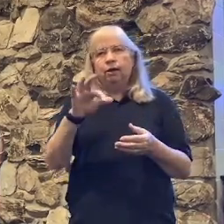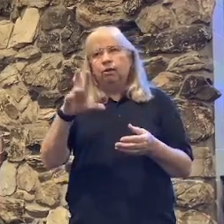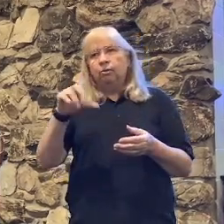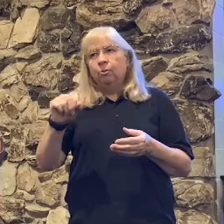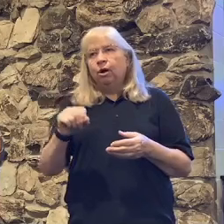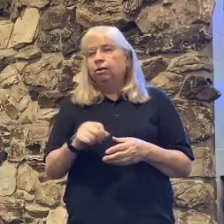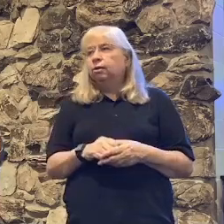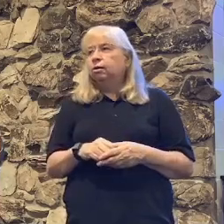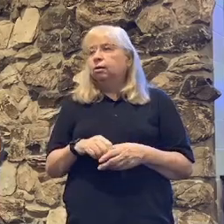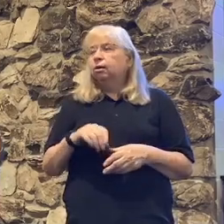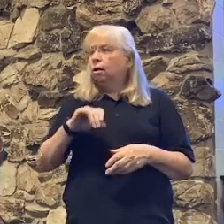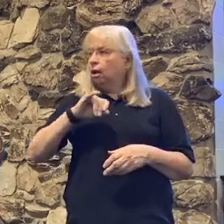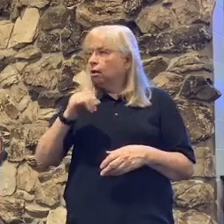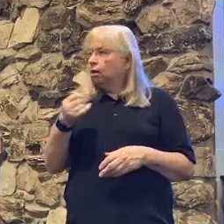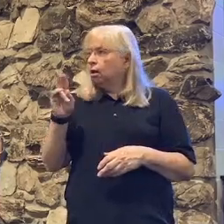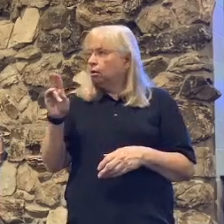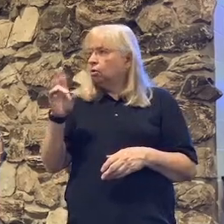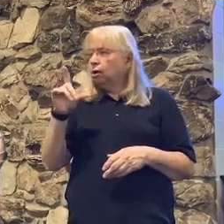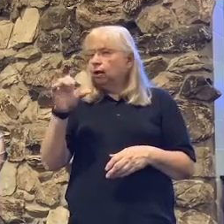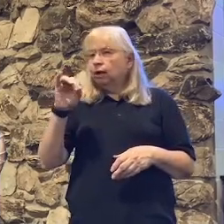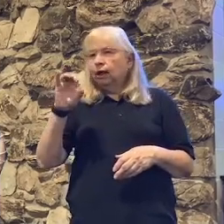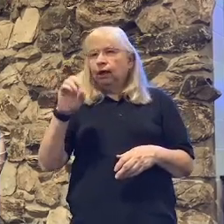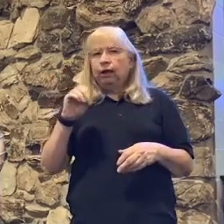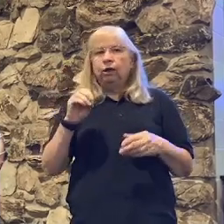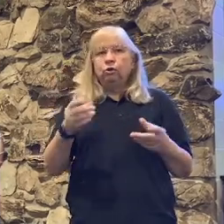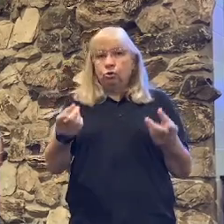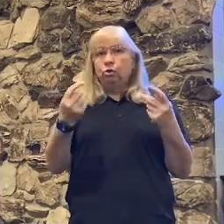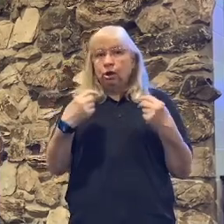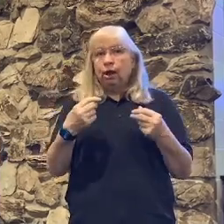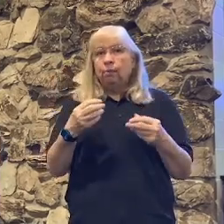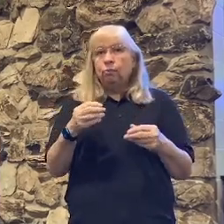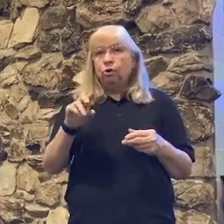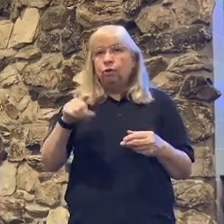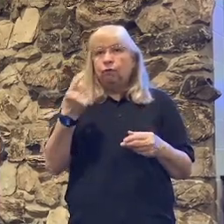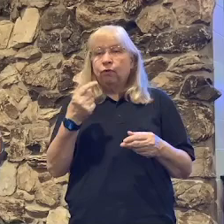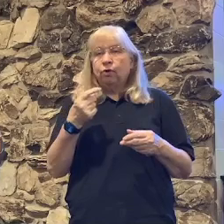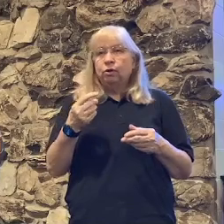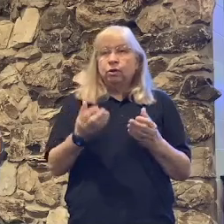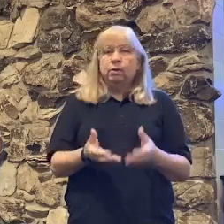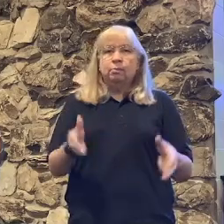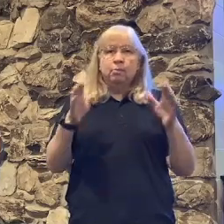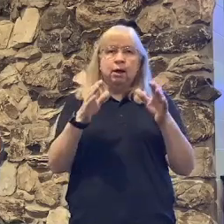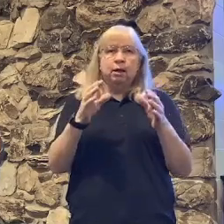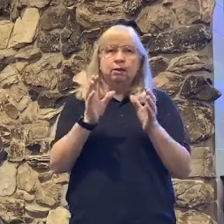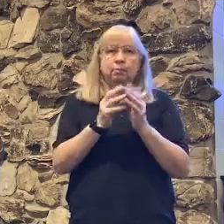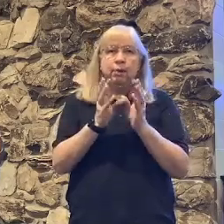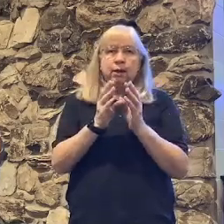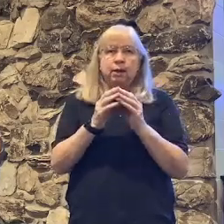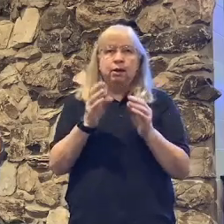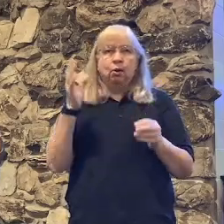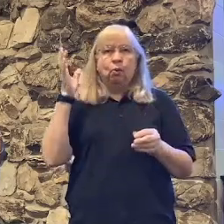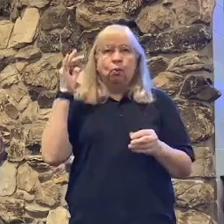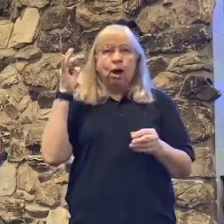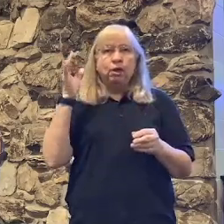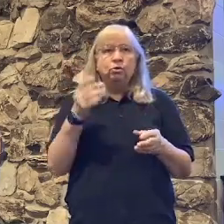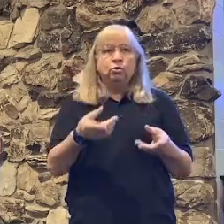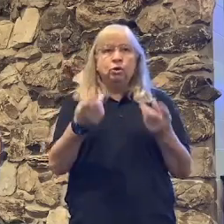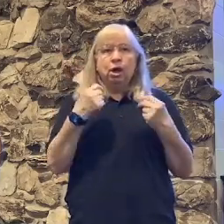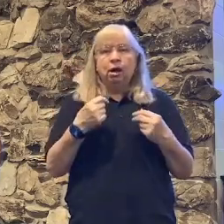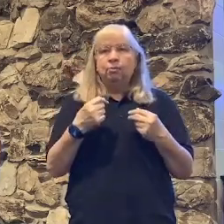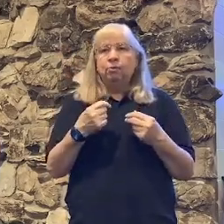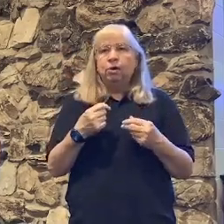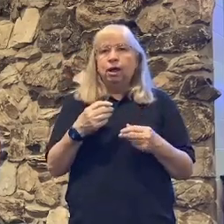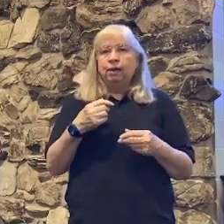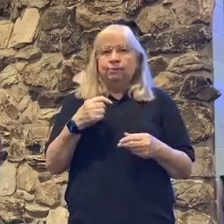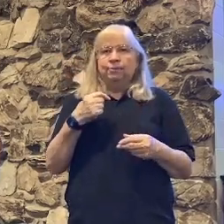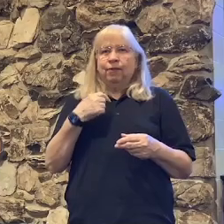Julie, you came to the first bucket meeting. Why did you come to that meeting? I wanted to know what a flood